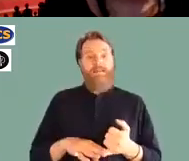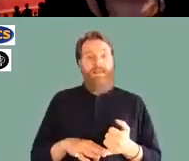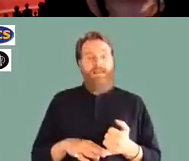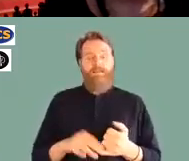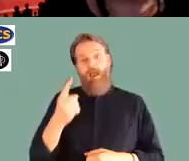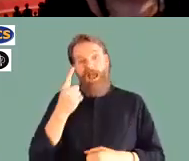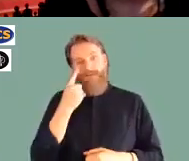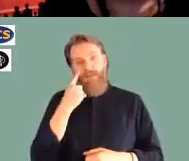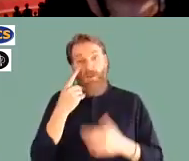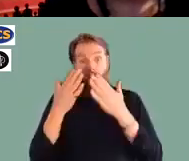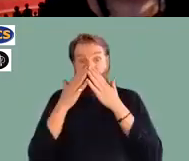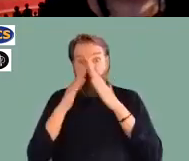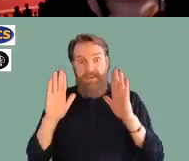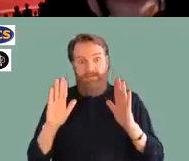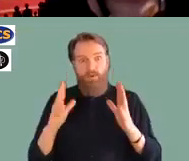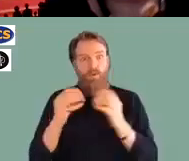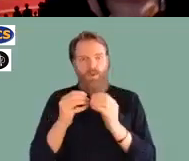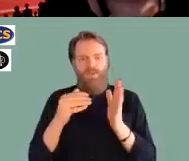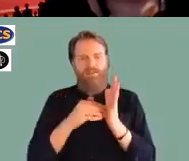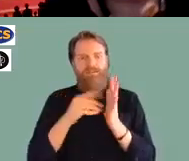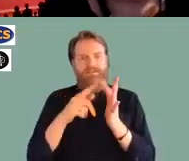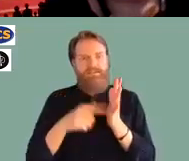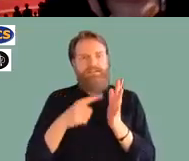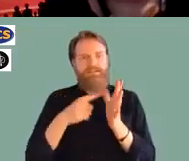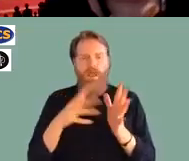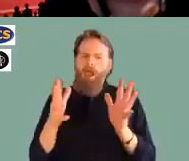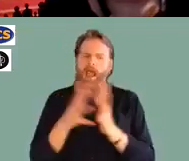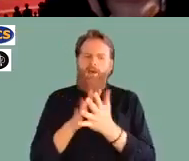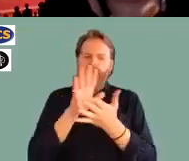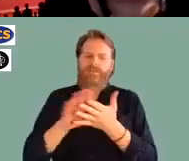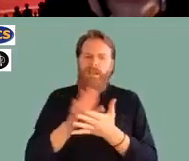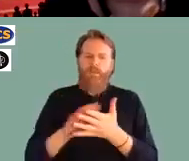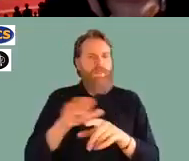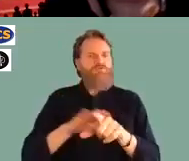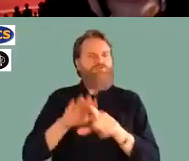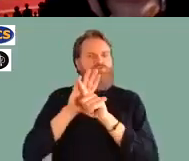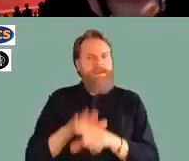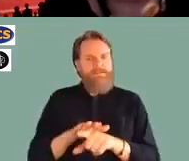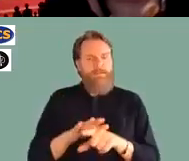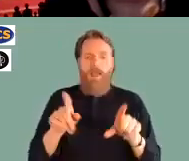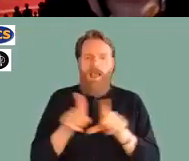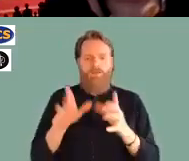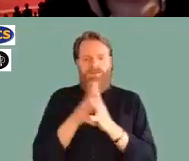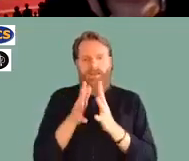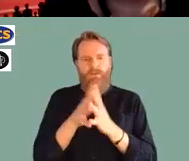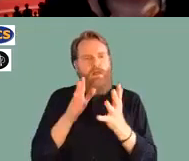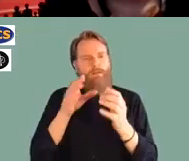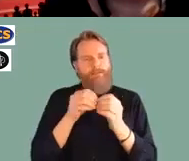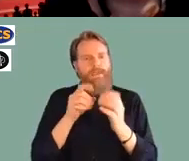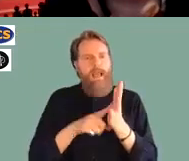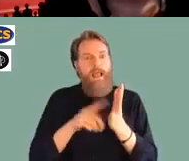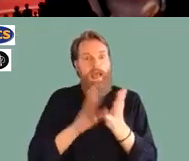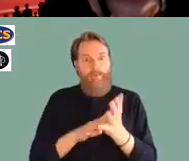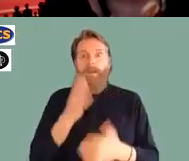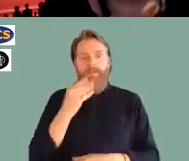Live with Zita Holborn, talking about how we tackle racism and Black Lives Matter is going to be very, very soon. So keep an eye on our